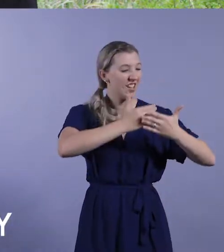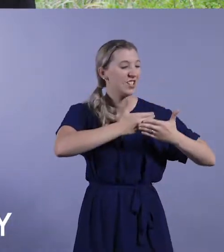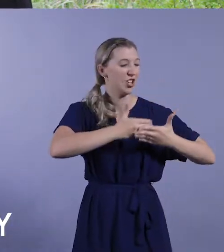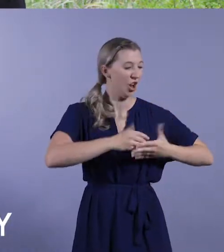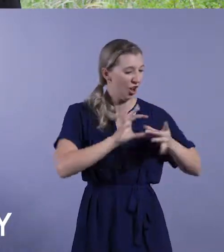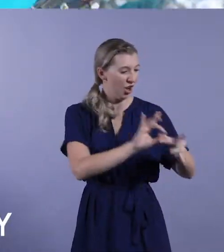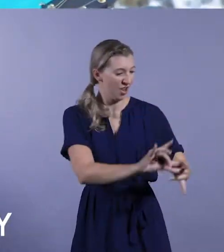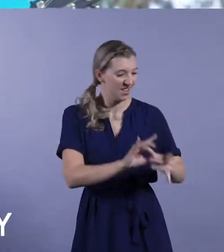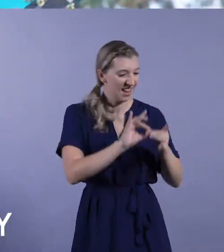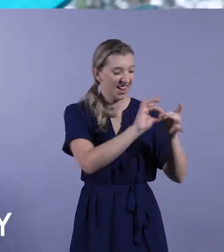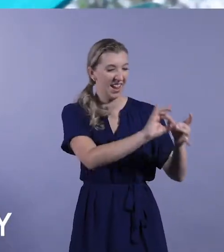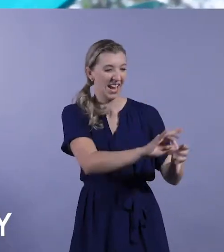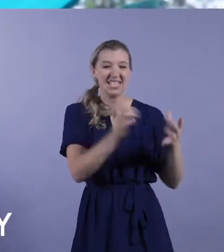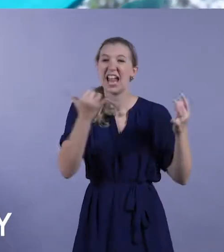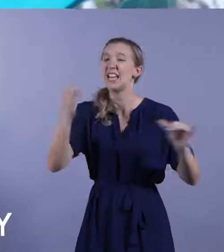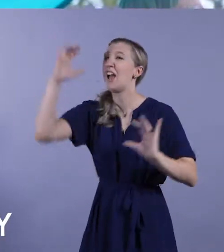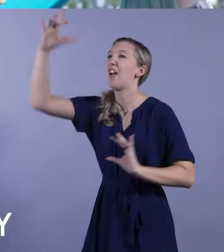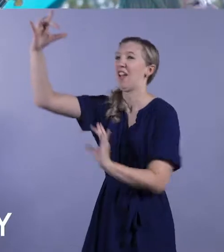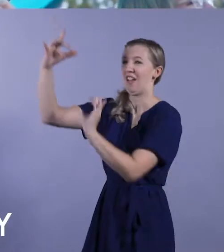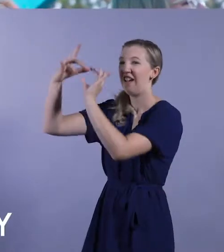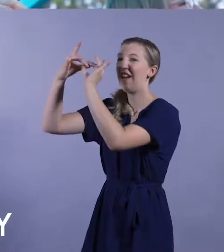grave, out of the dark.